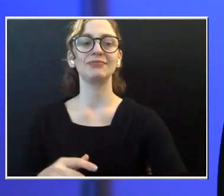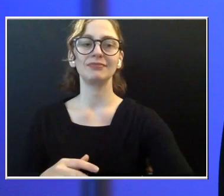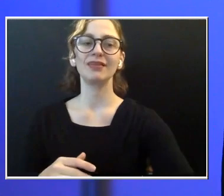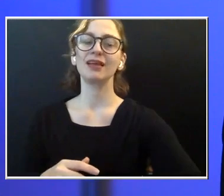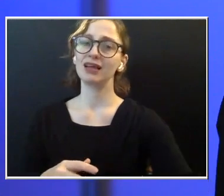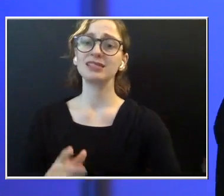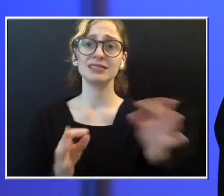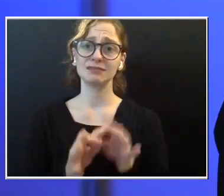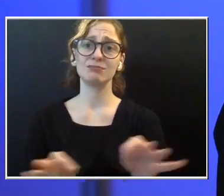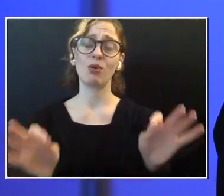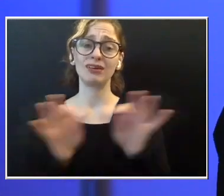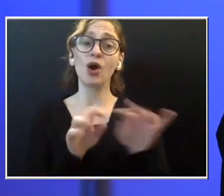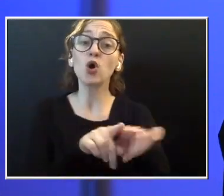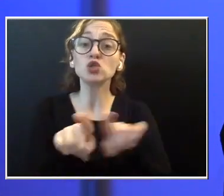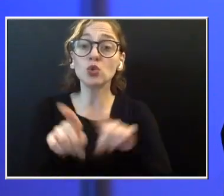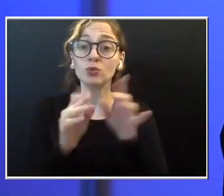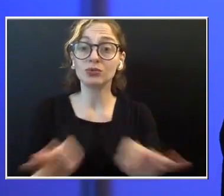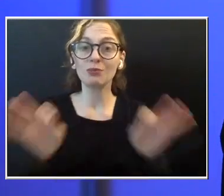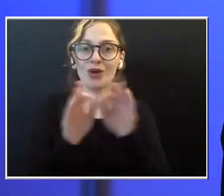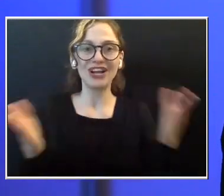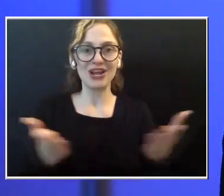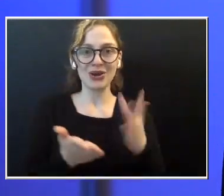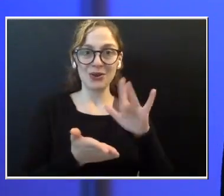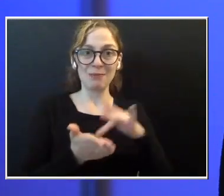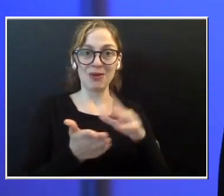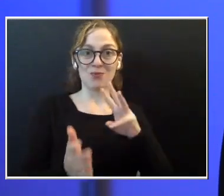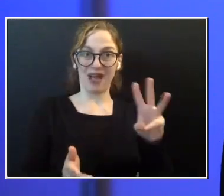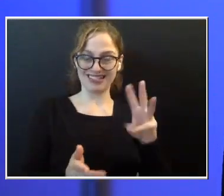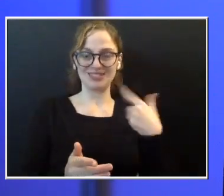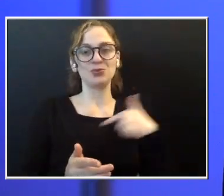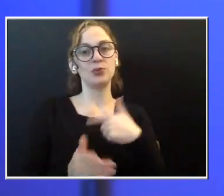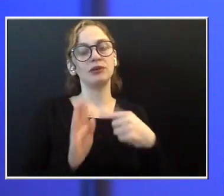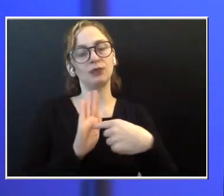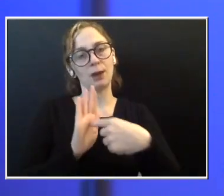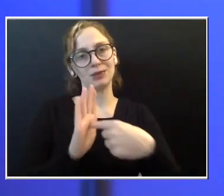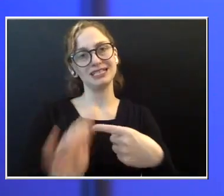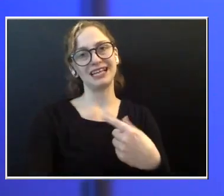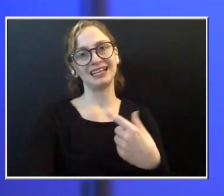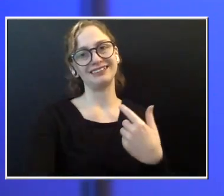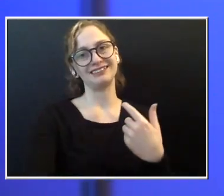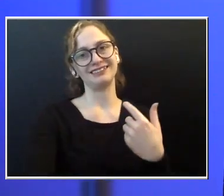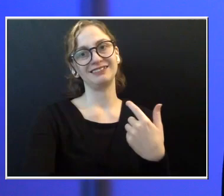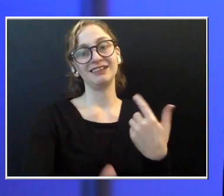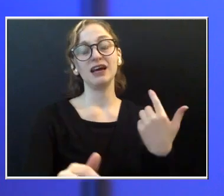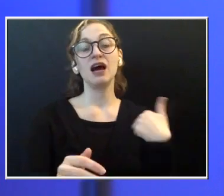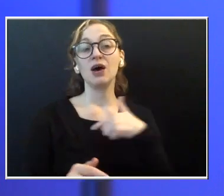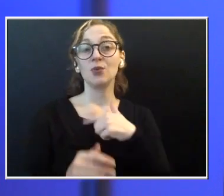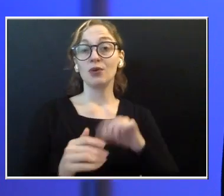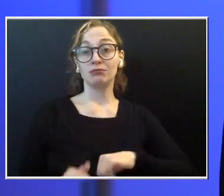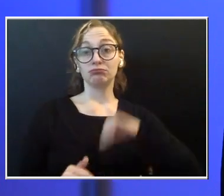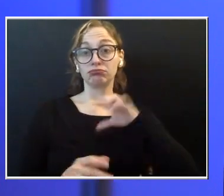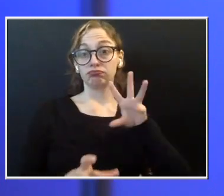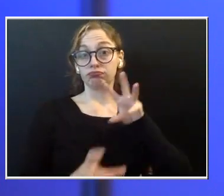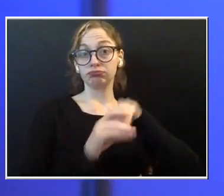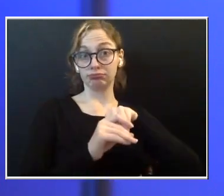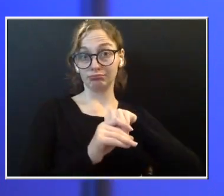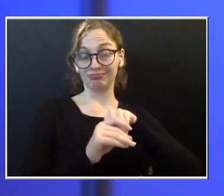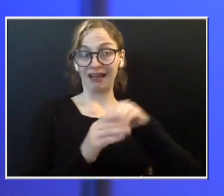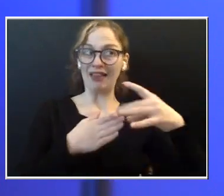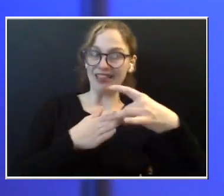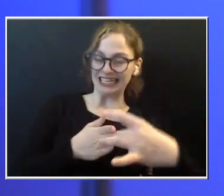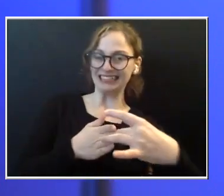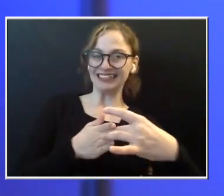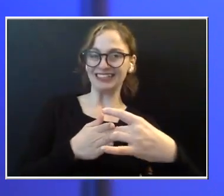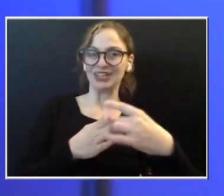important that here in the Midwest we're represented, and we're very proud to be participating in this and certainly leading this. The University of Kansas Health